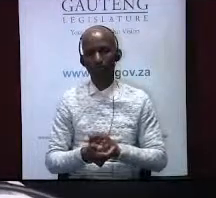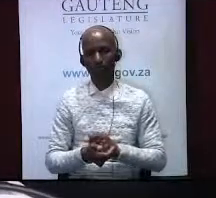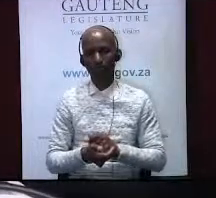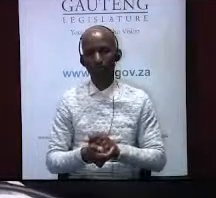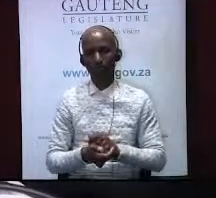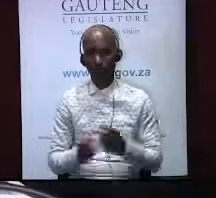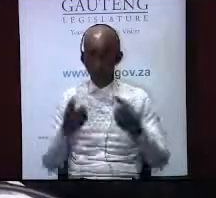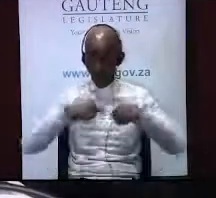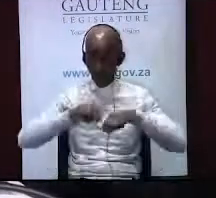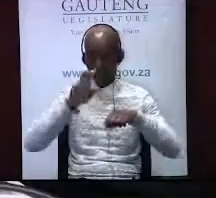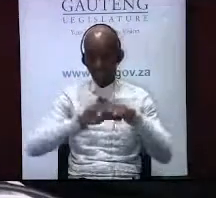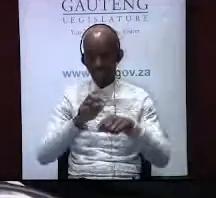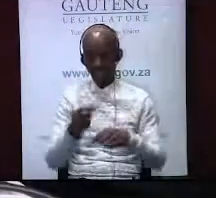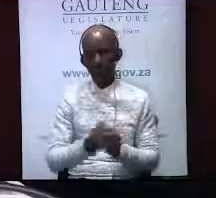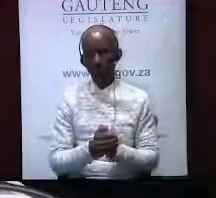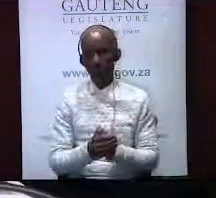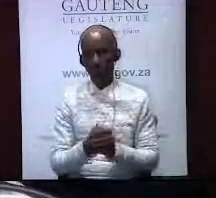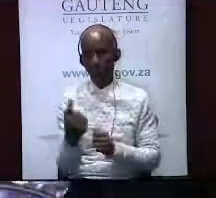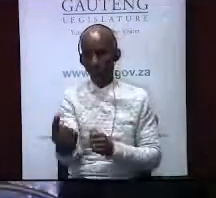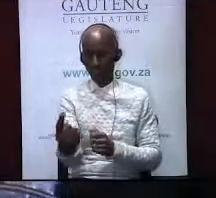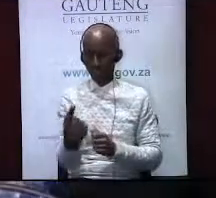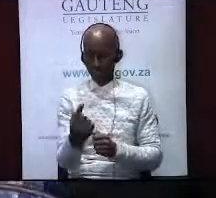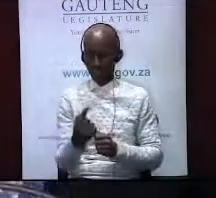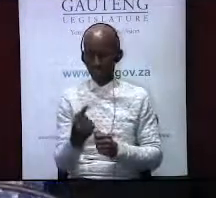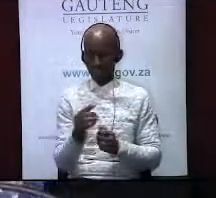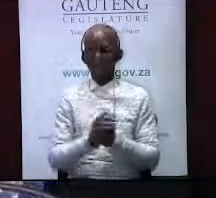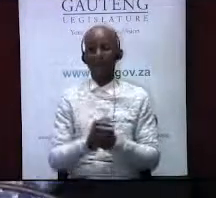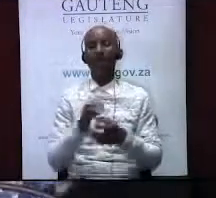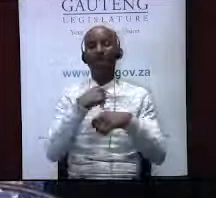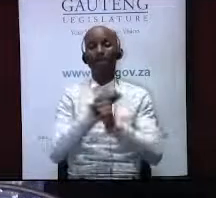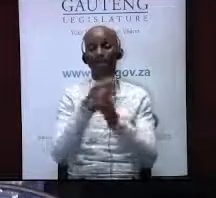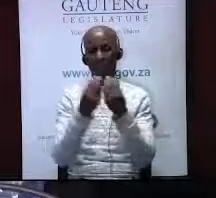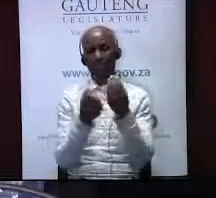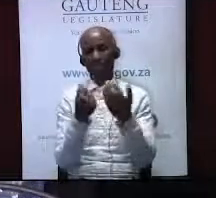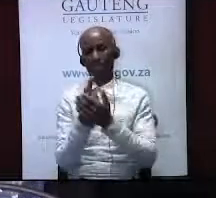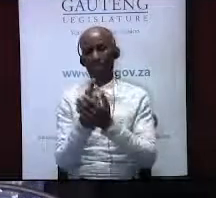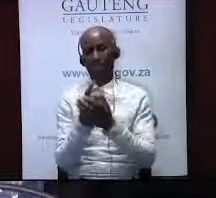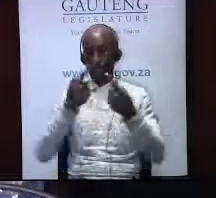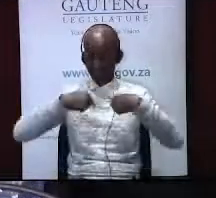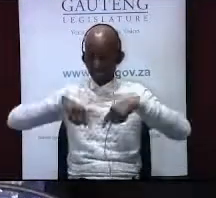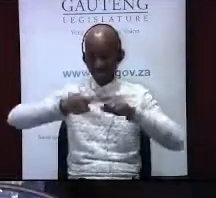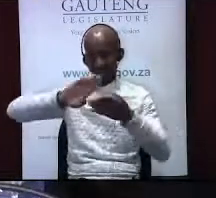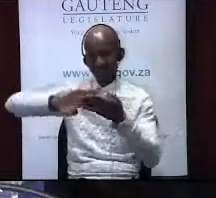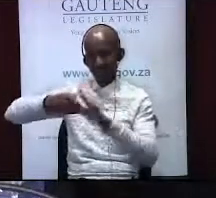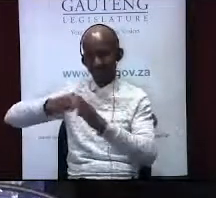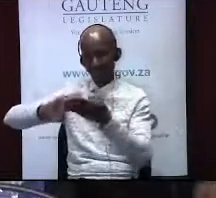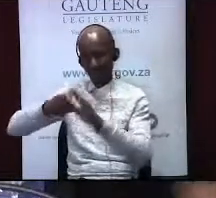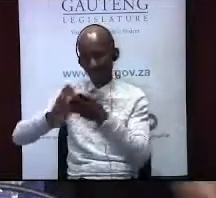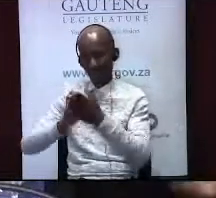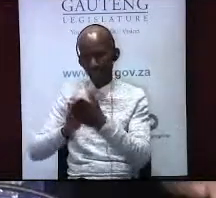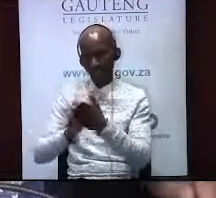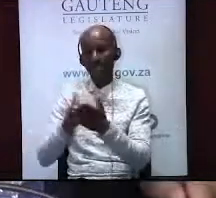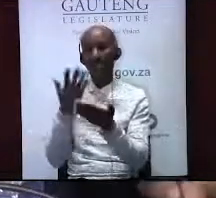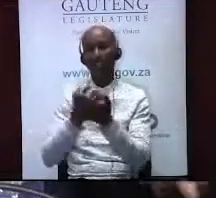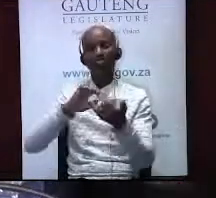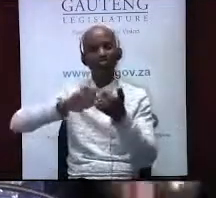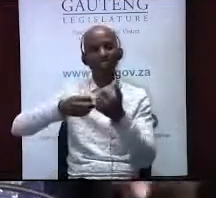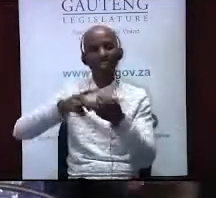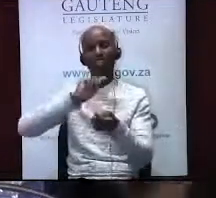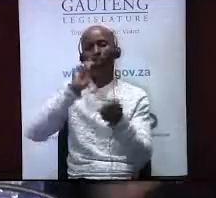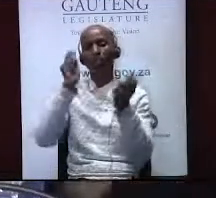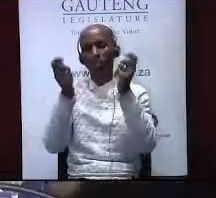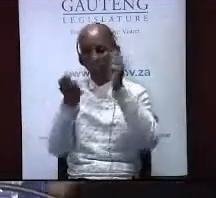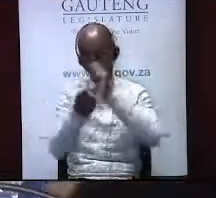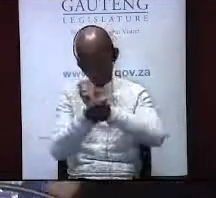We need to come out and be catalysts in our communities. Are changing what